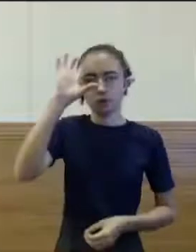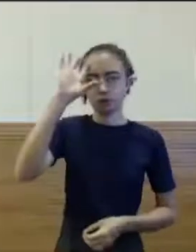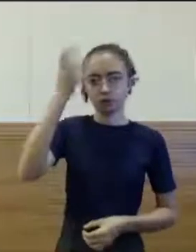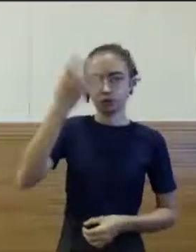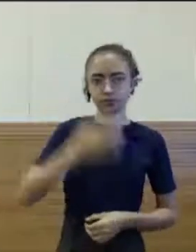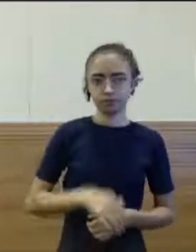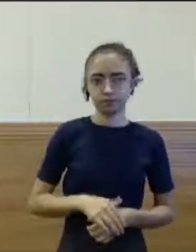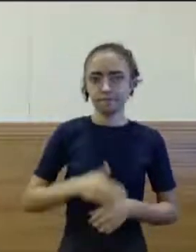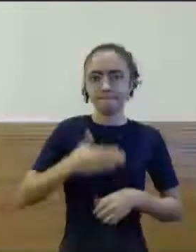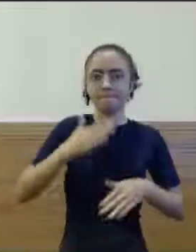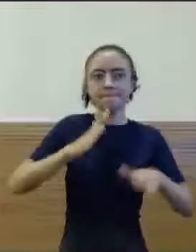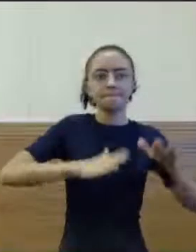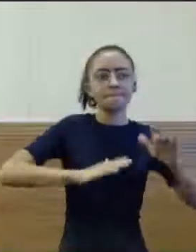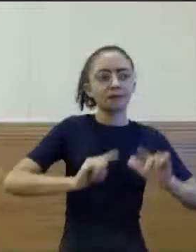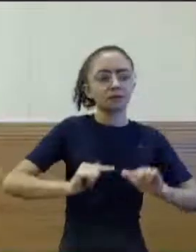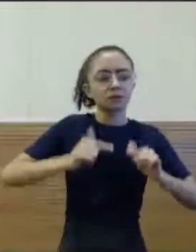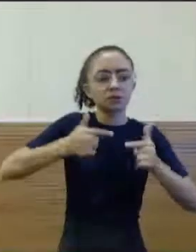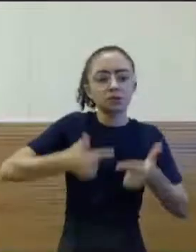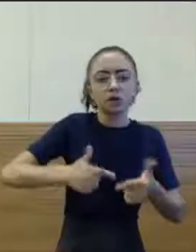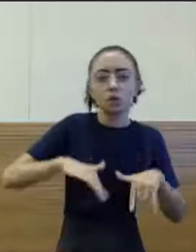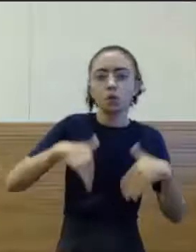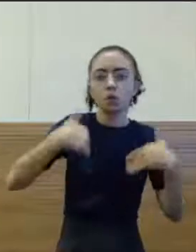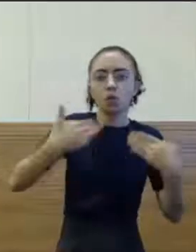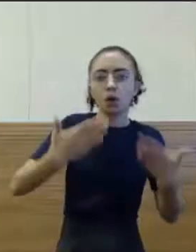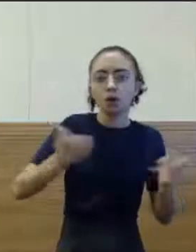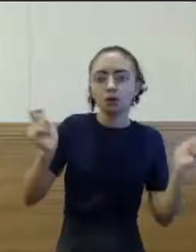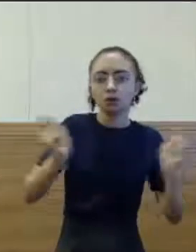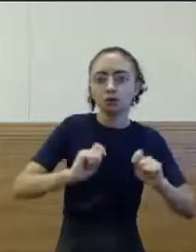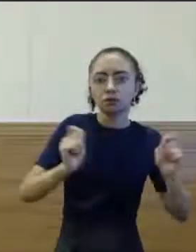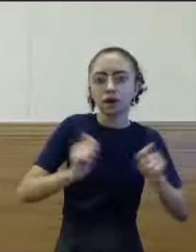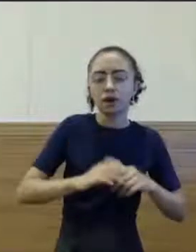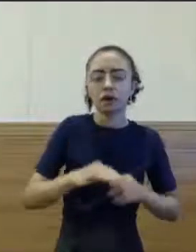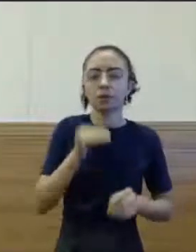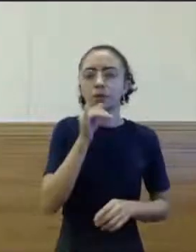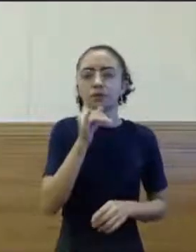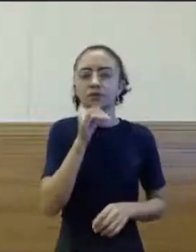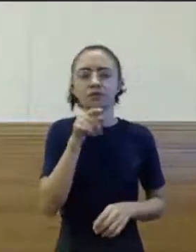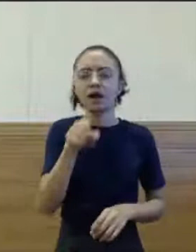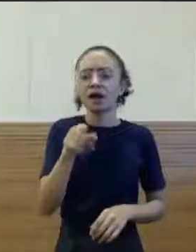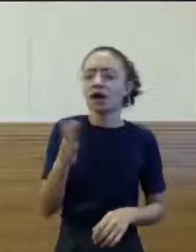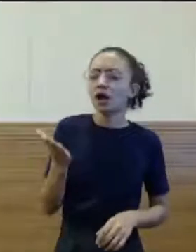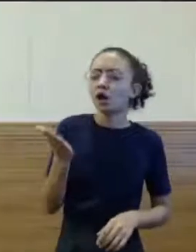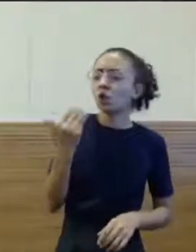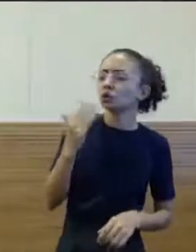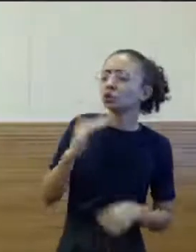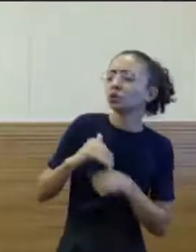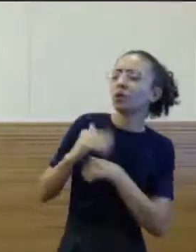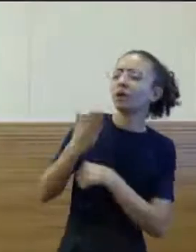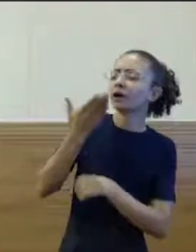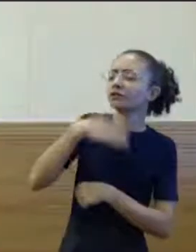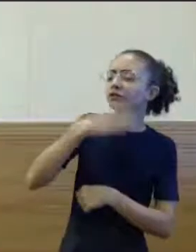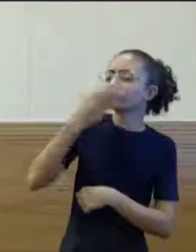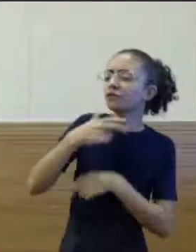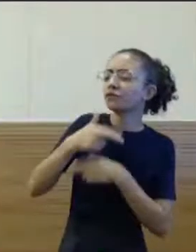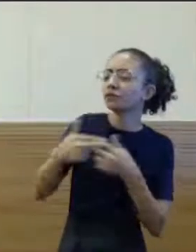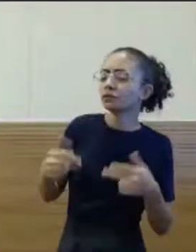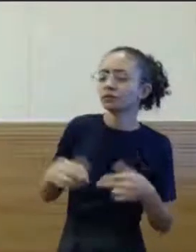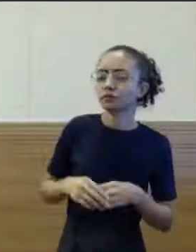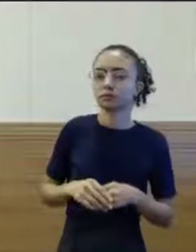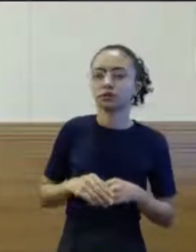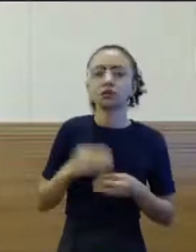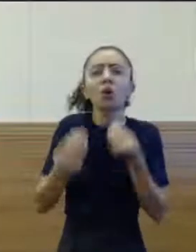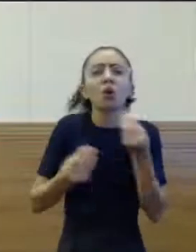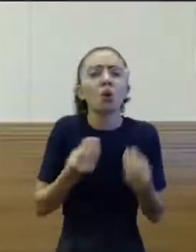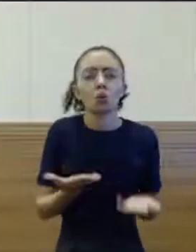So it's not only to eat more food and more vegetables, no. Well, what to do is more what to do for that